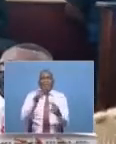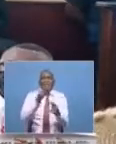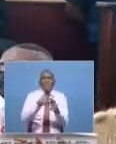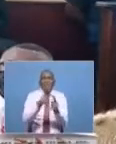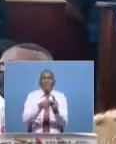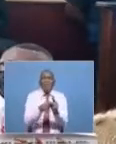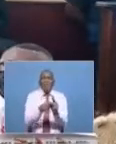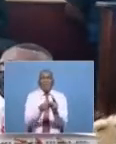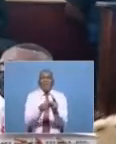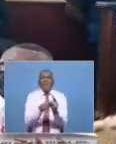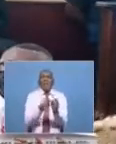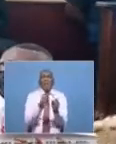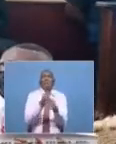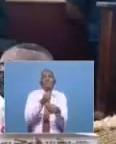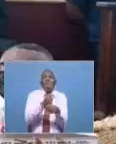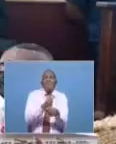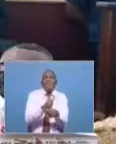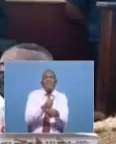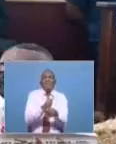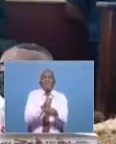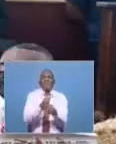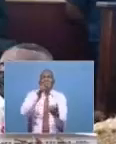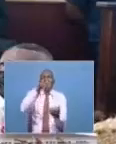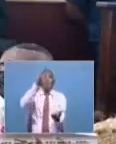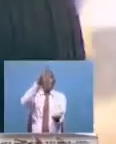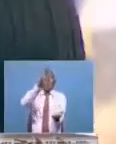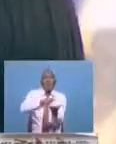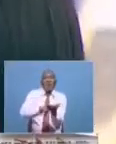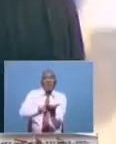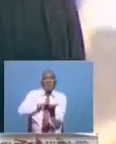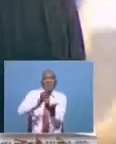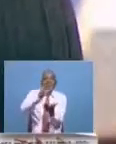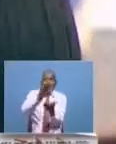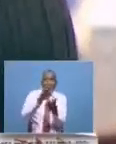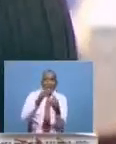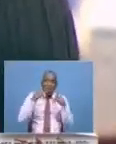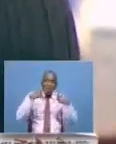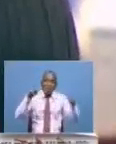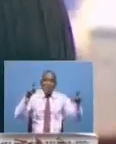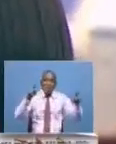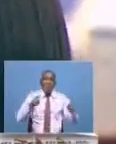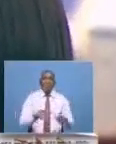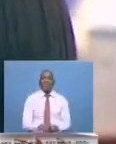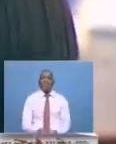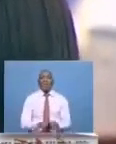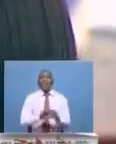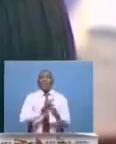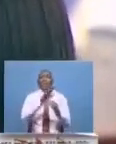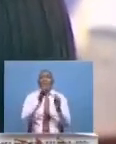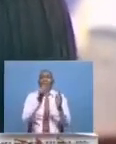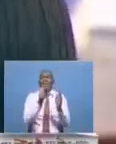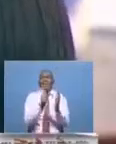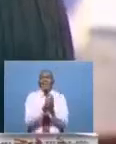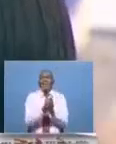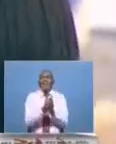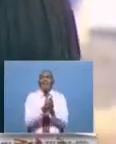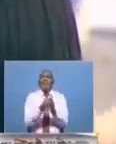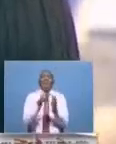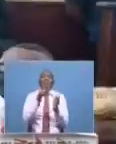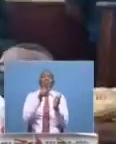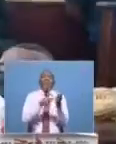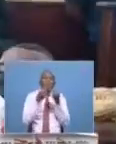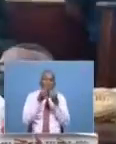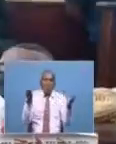declaration or a rectification of a declaration that has been made. Those unsigned press releases could